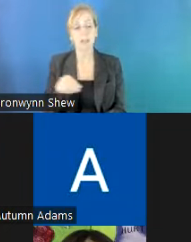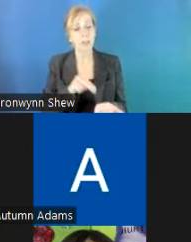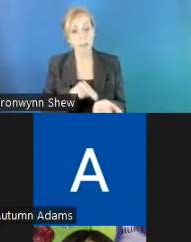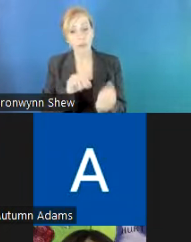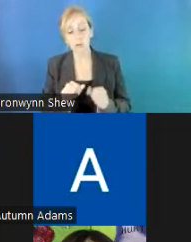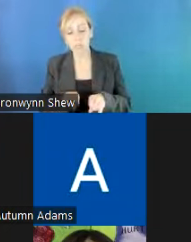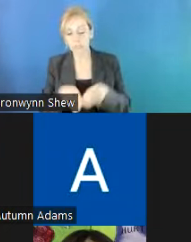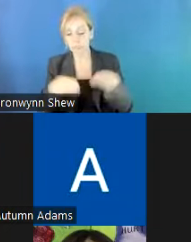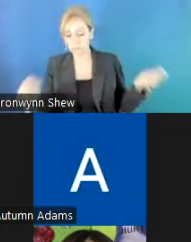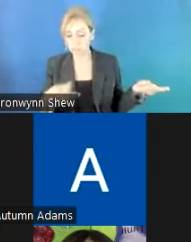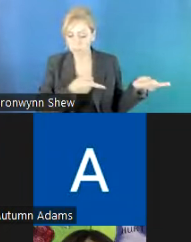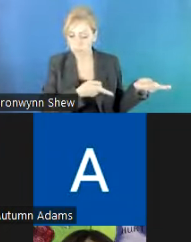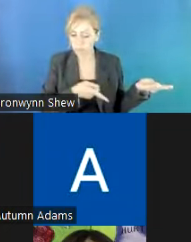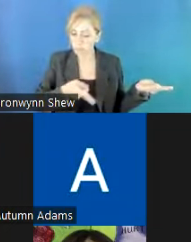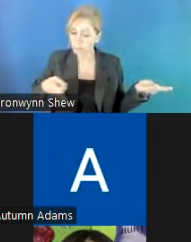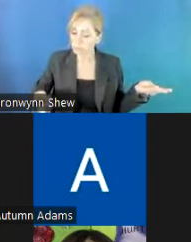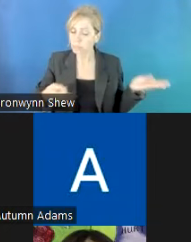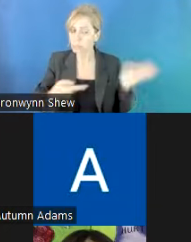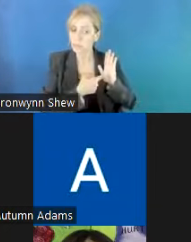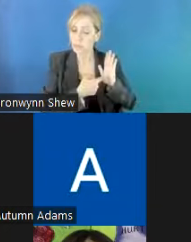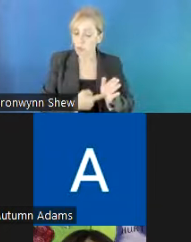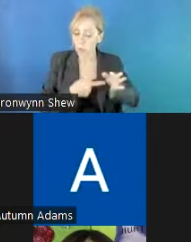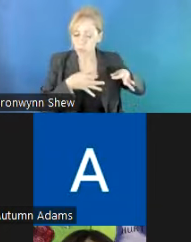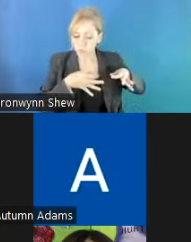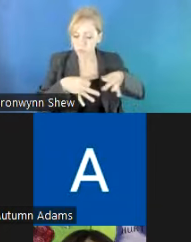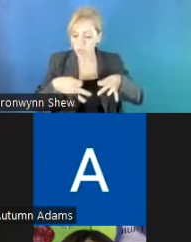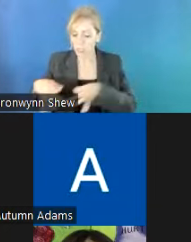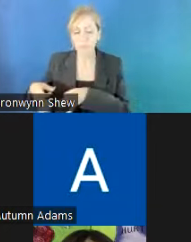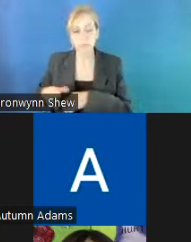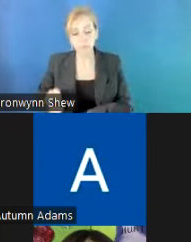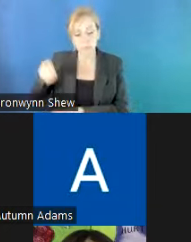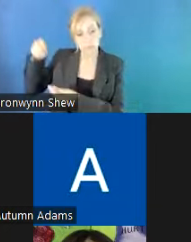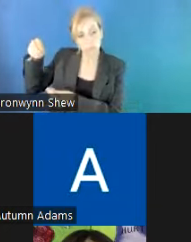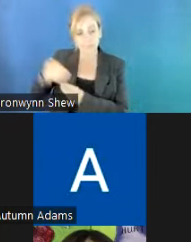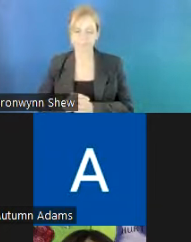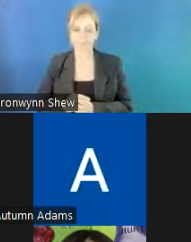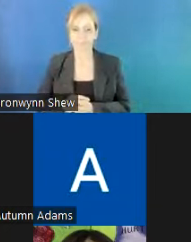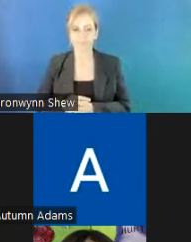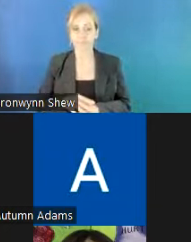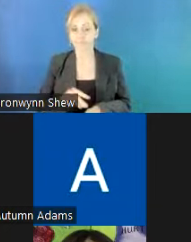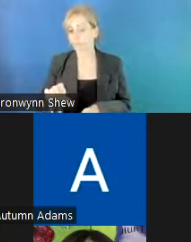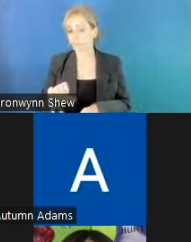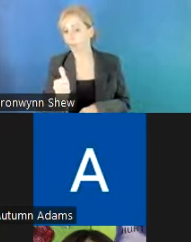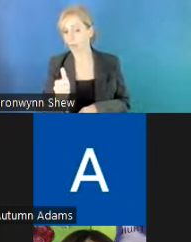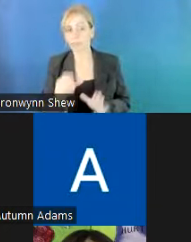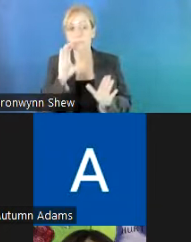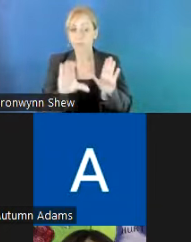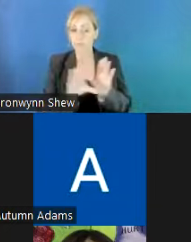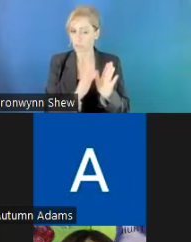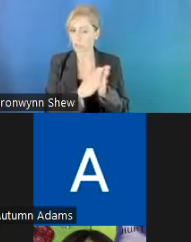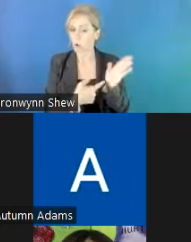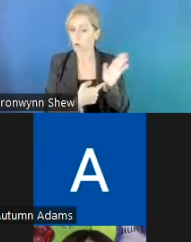things. Picture books are very effective for them to be able to see that, and you're able to have all